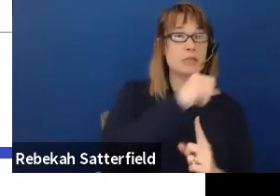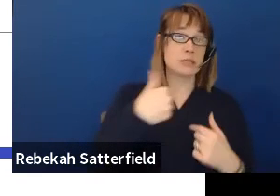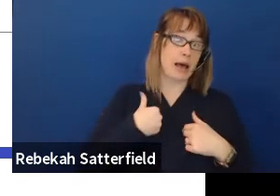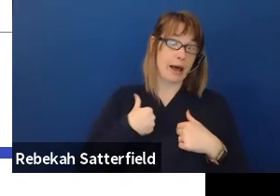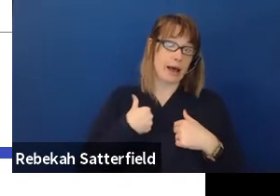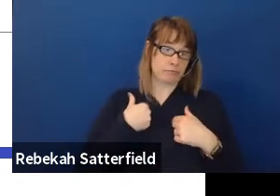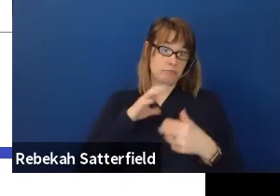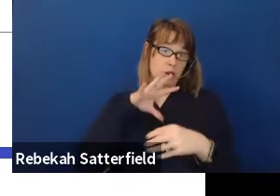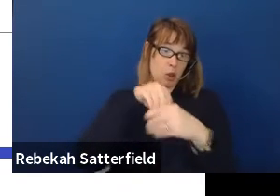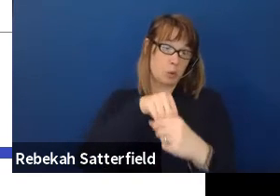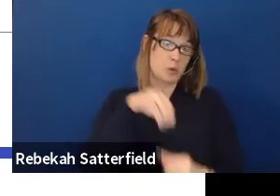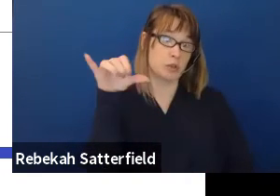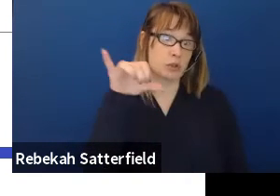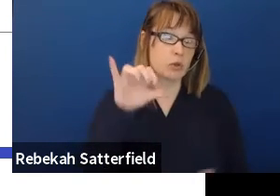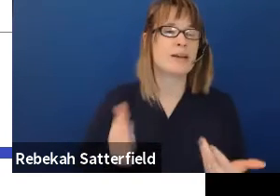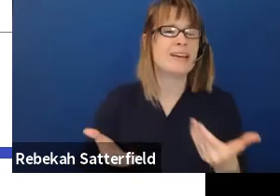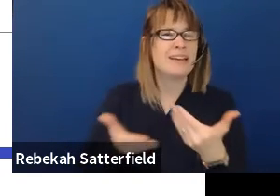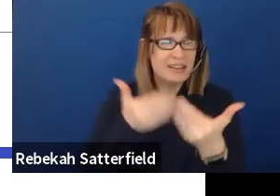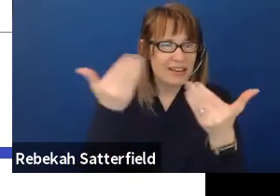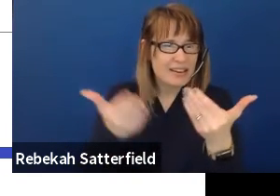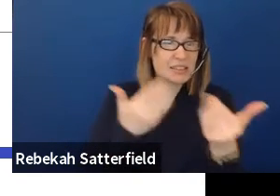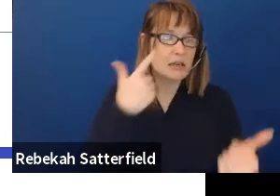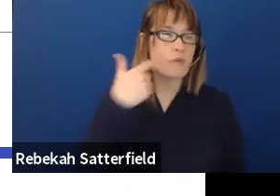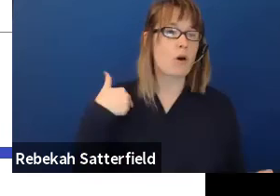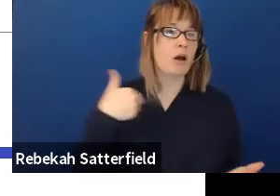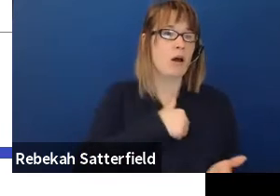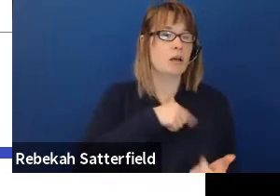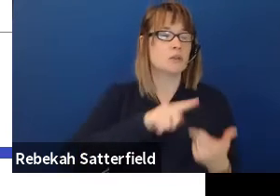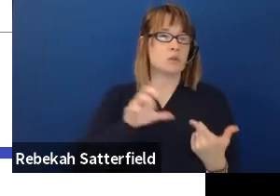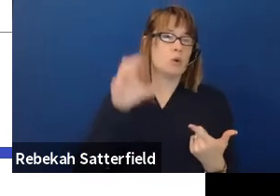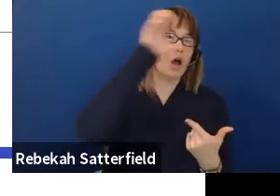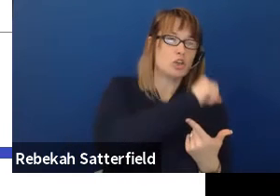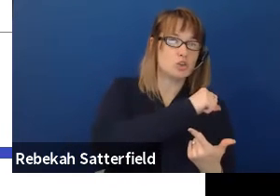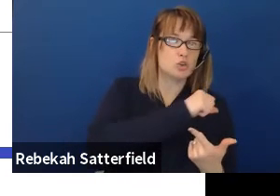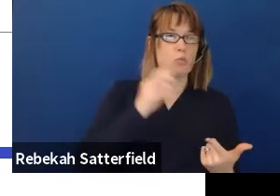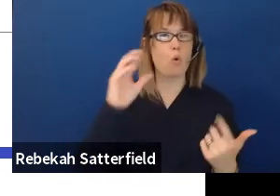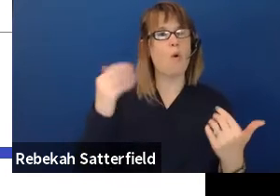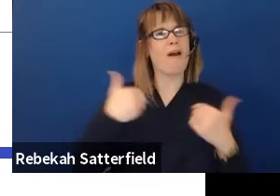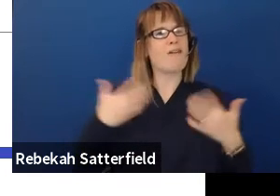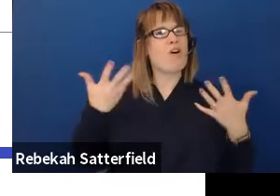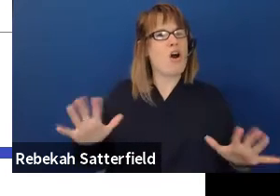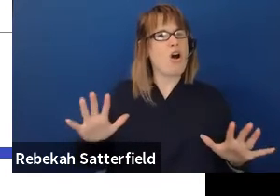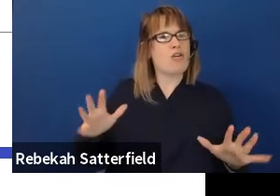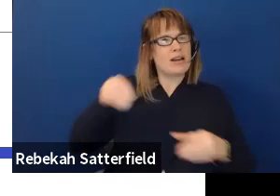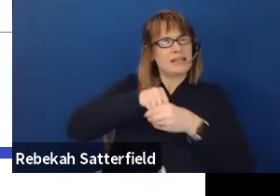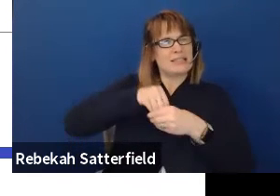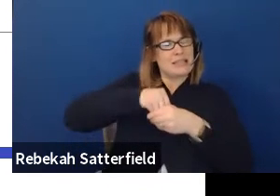group because it's very easy to assume things or to have biases that we're not even aware